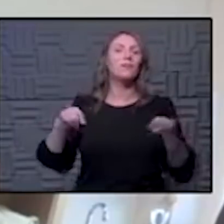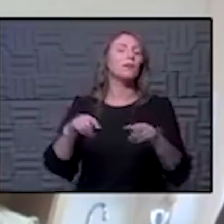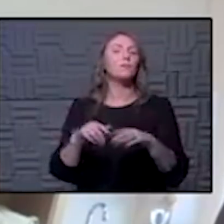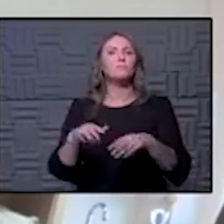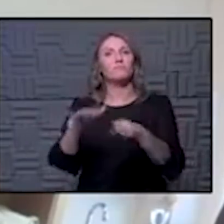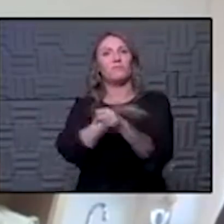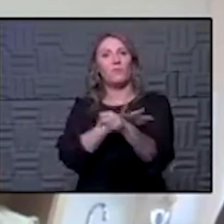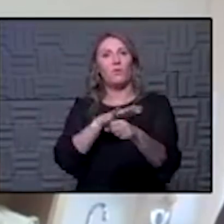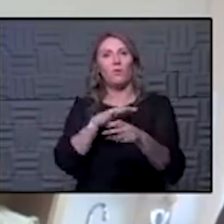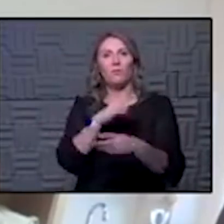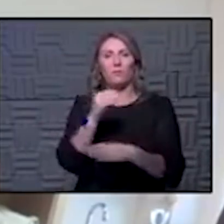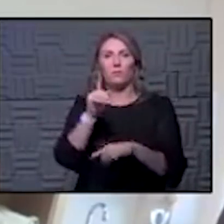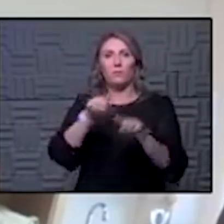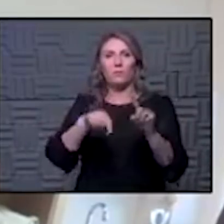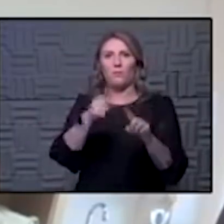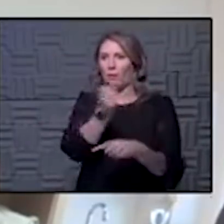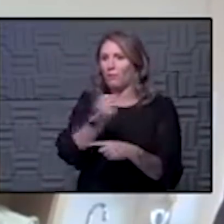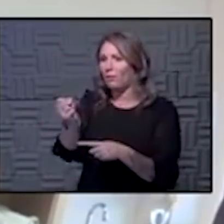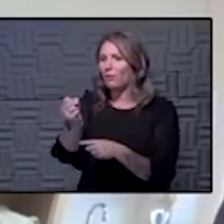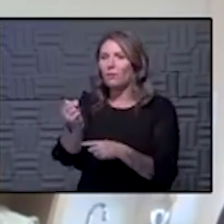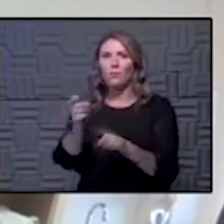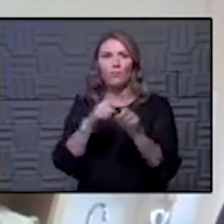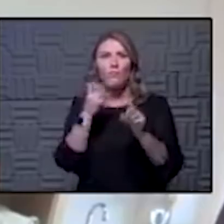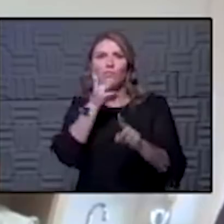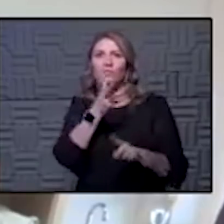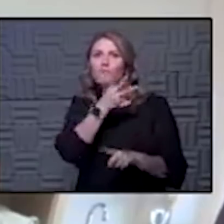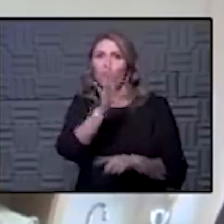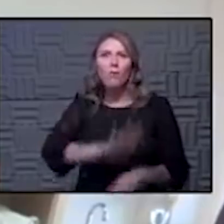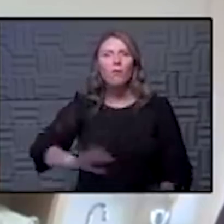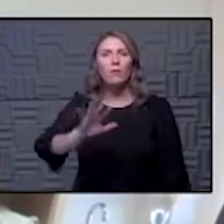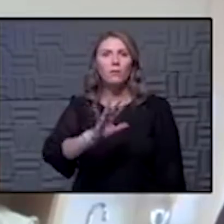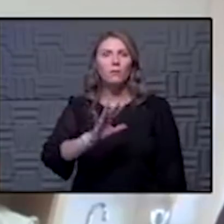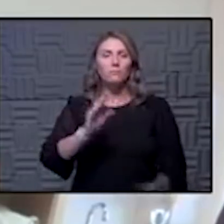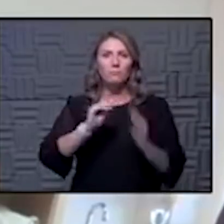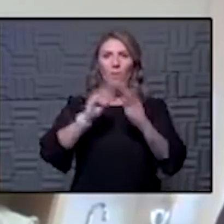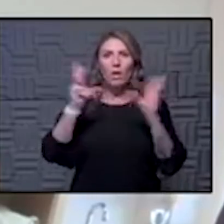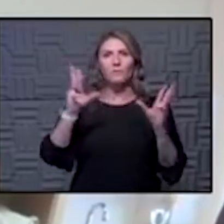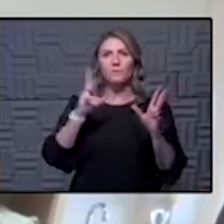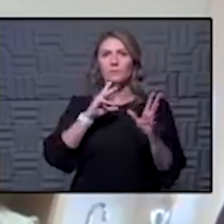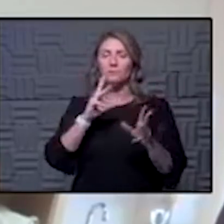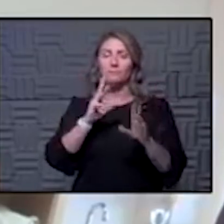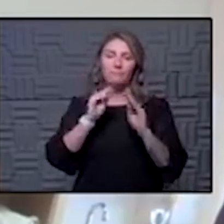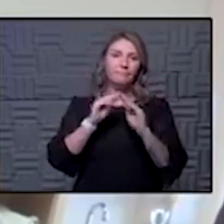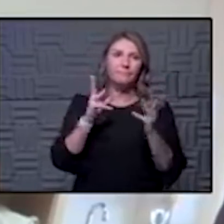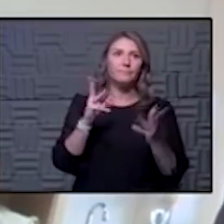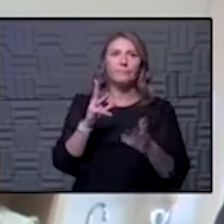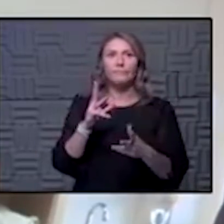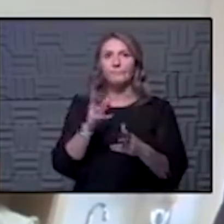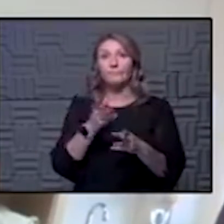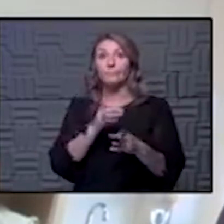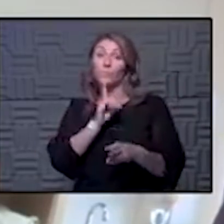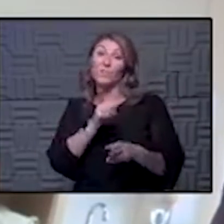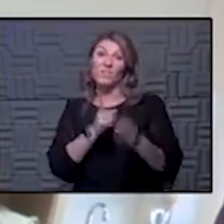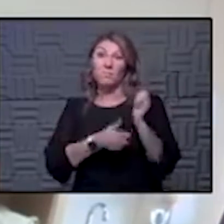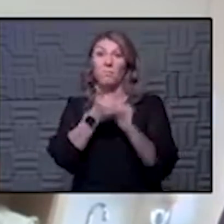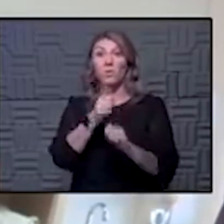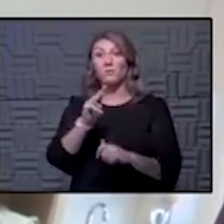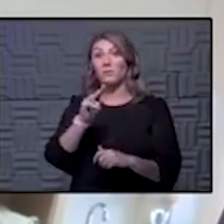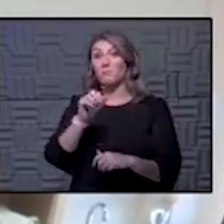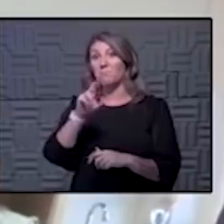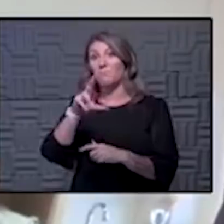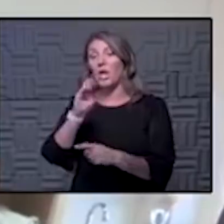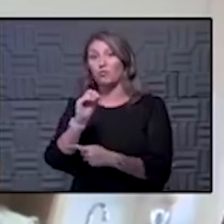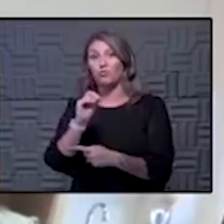we can't admit people from the rural areas. Obviously, it's going to be mainly our metro people. So that number